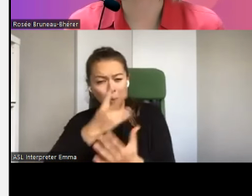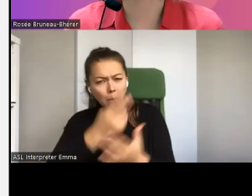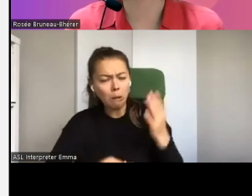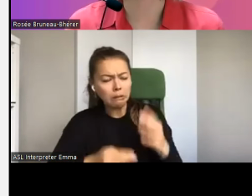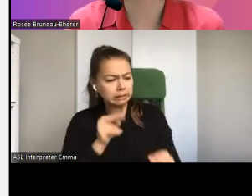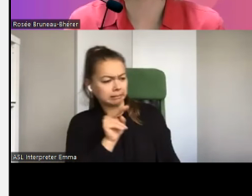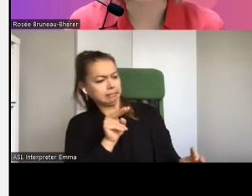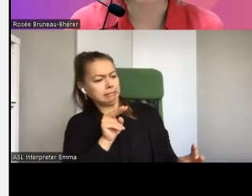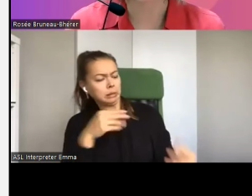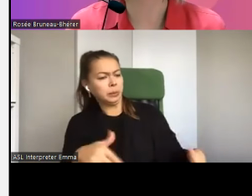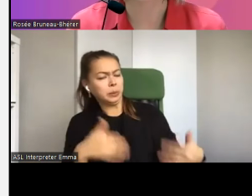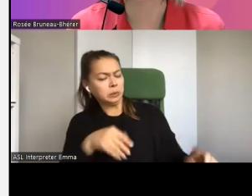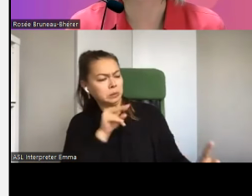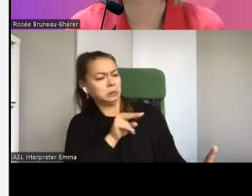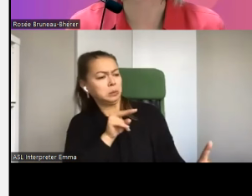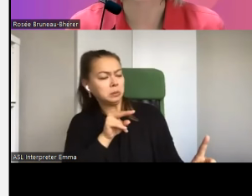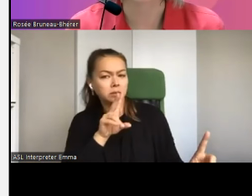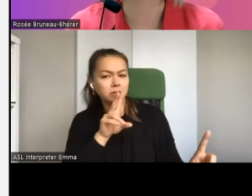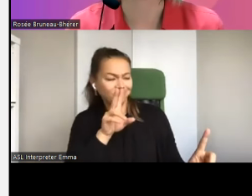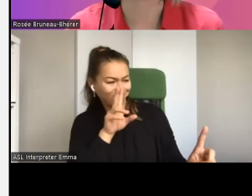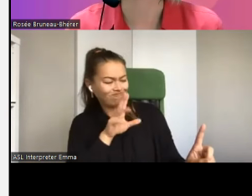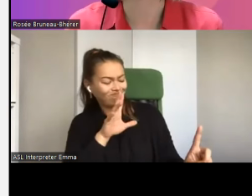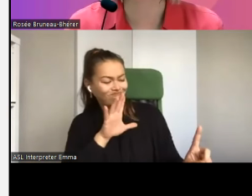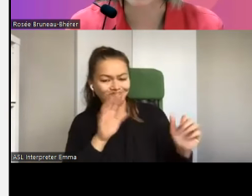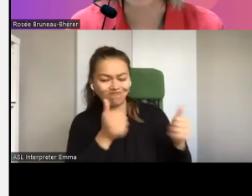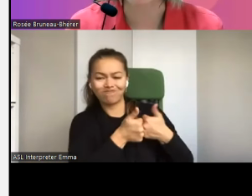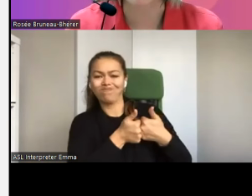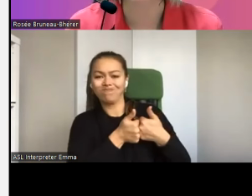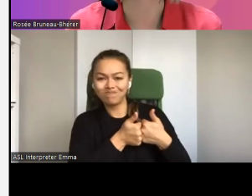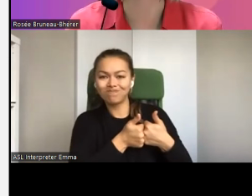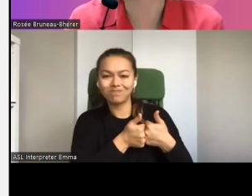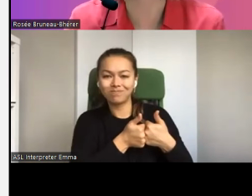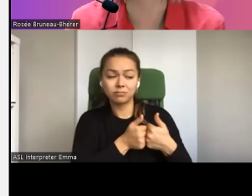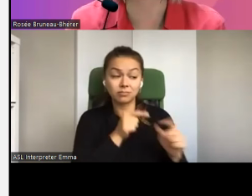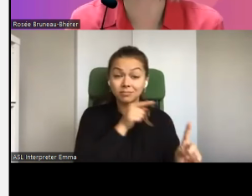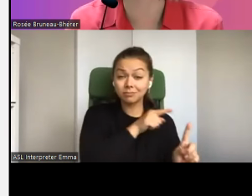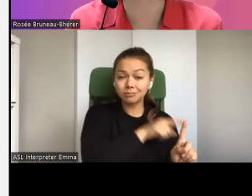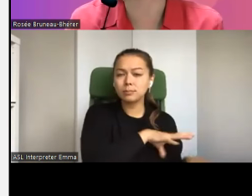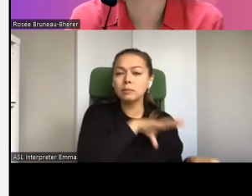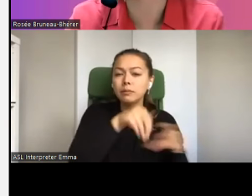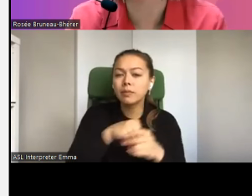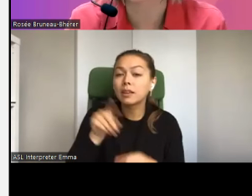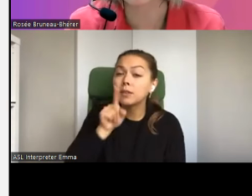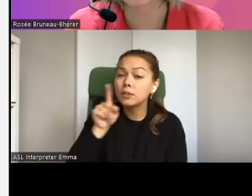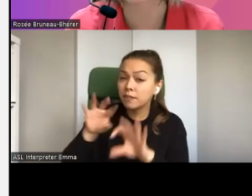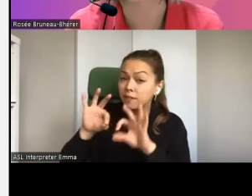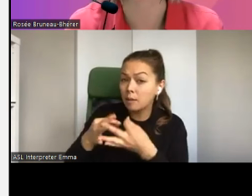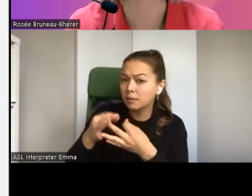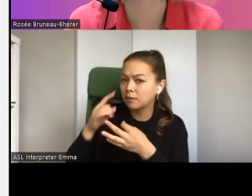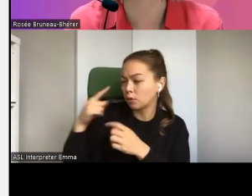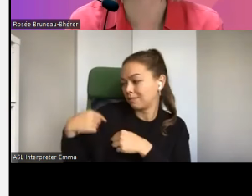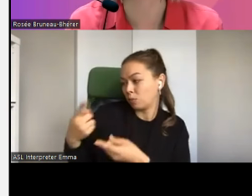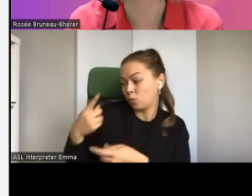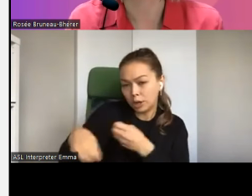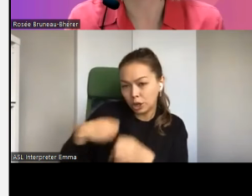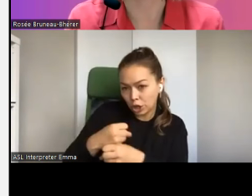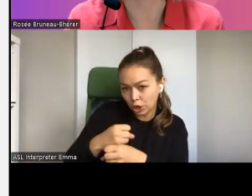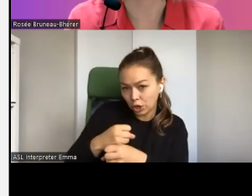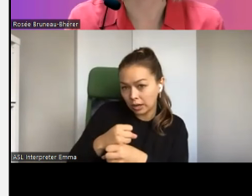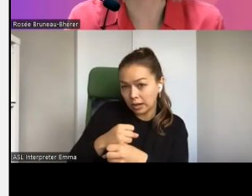He's been he was in a foster family for a year when they learned about the sexual